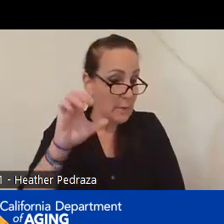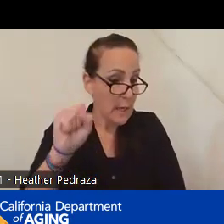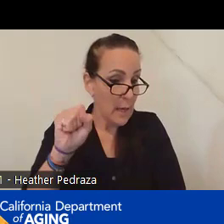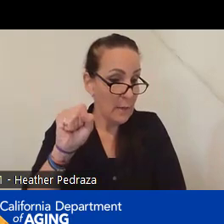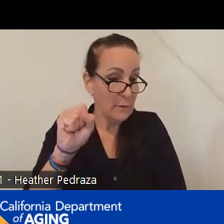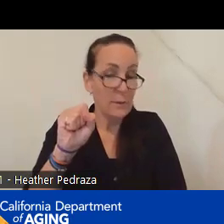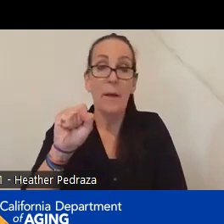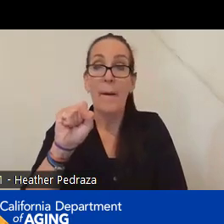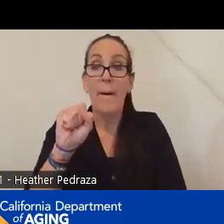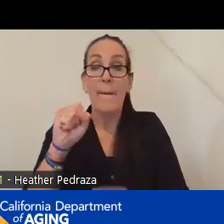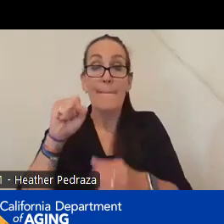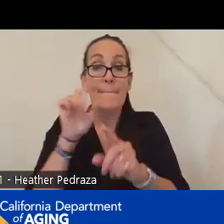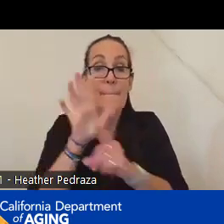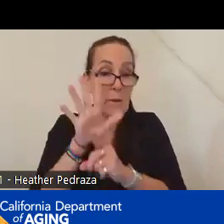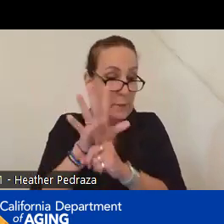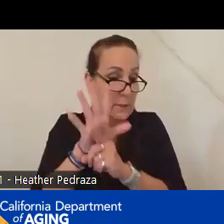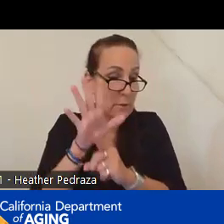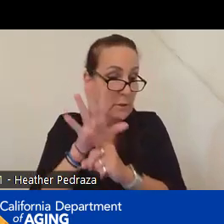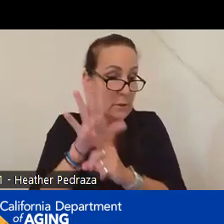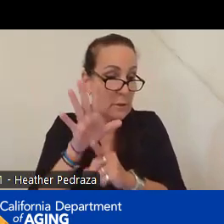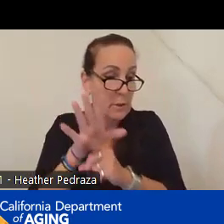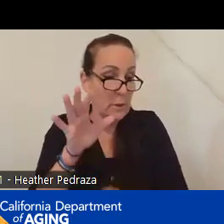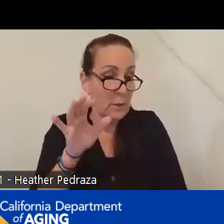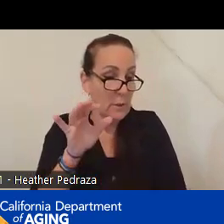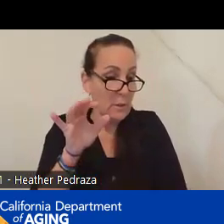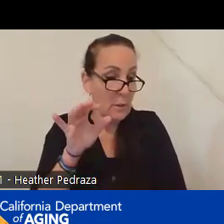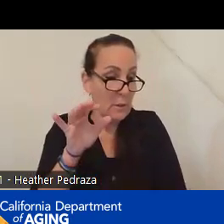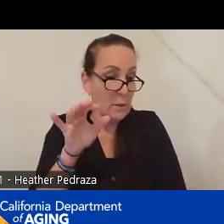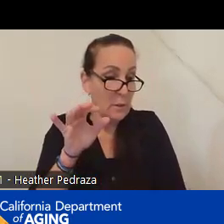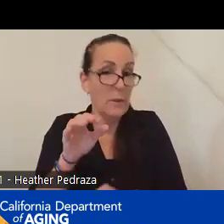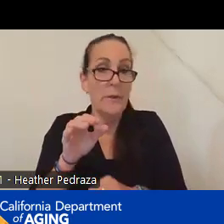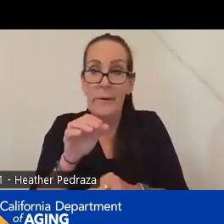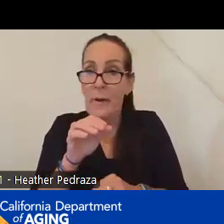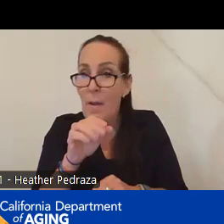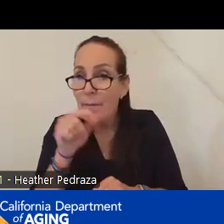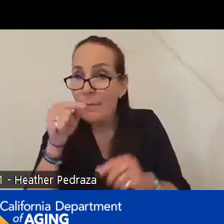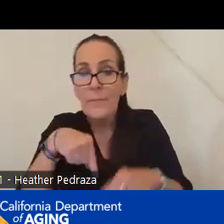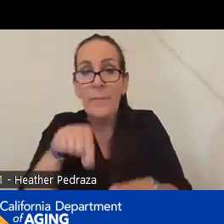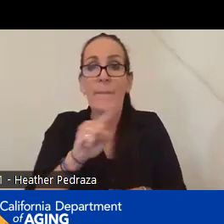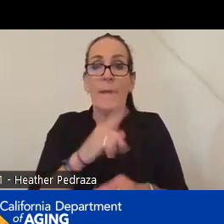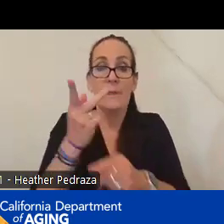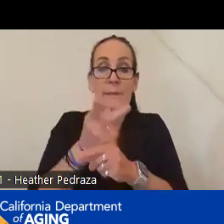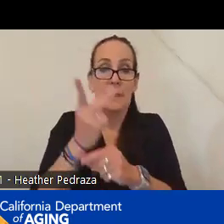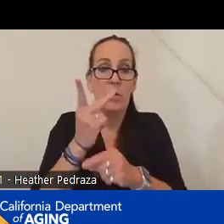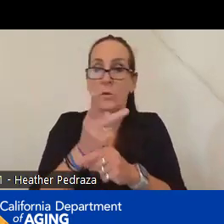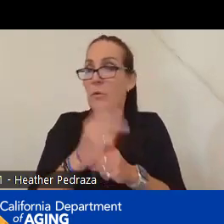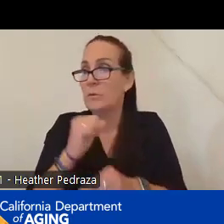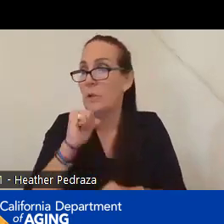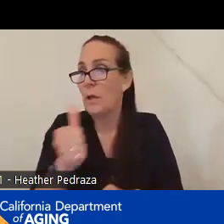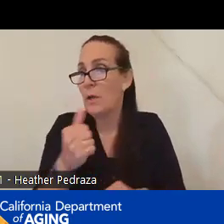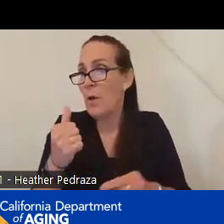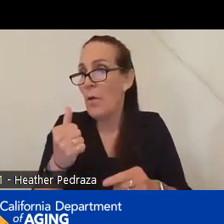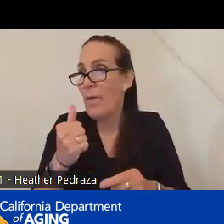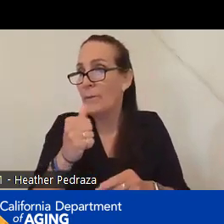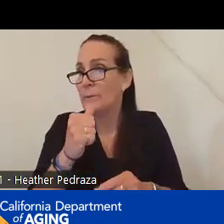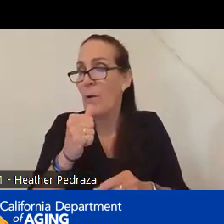in her 80s, is going to work for me, because these caregivers are not reliable and they are not dependable and